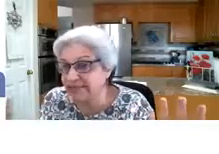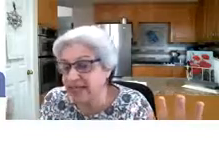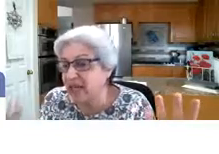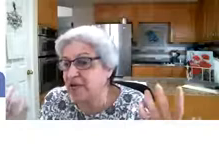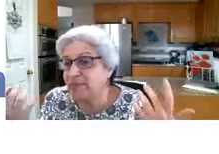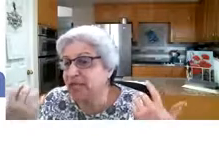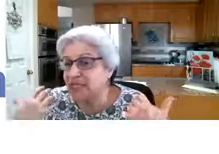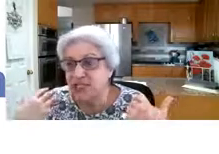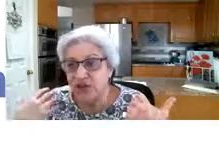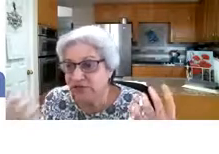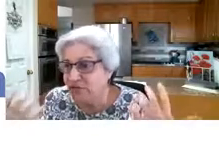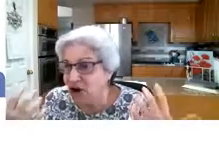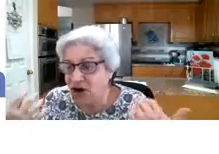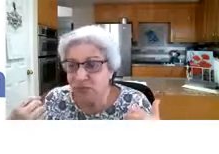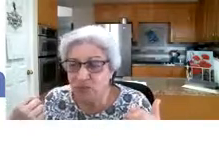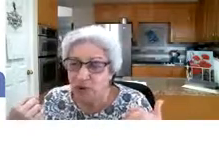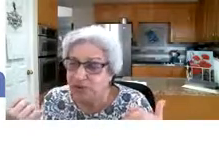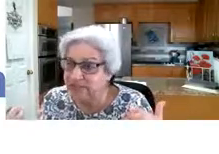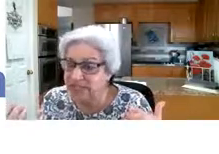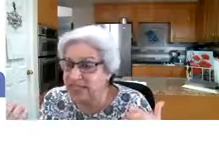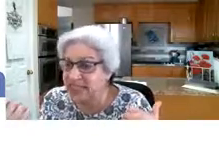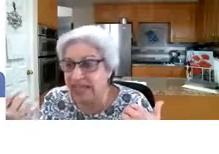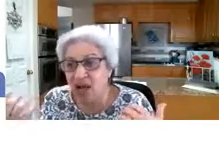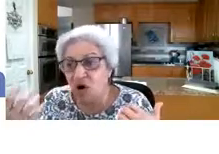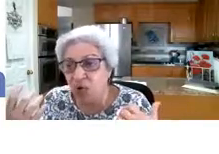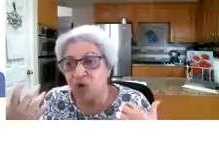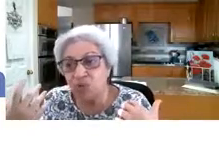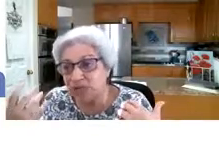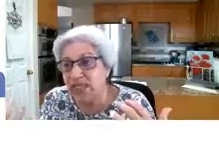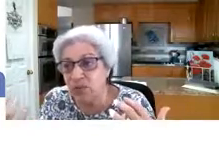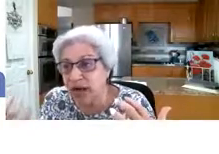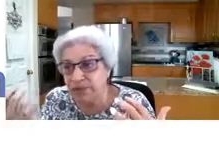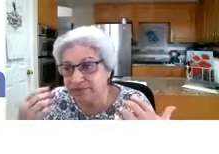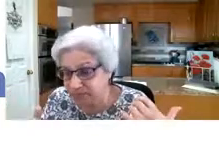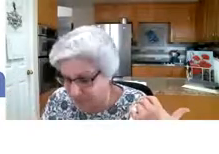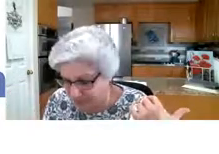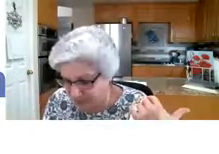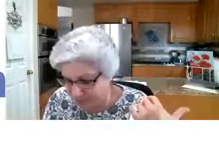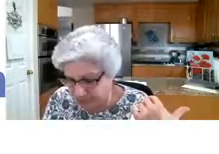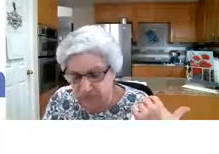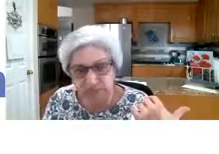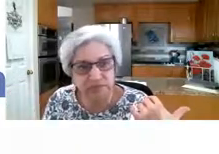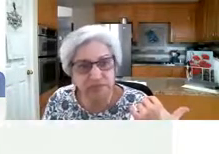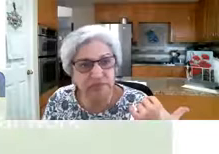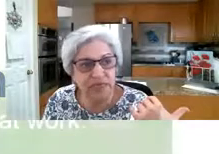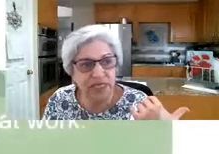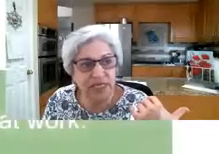get, because so far what we've seen is that they all work really well.